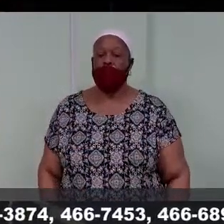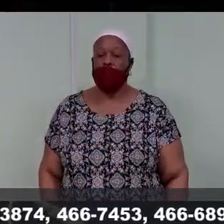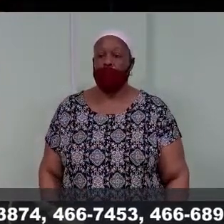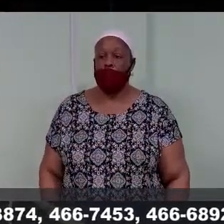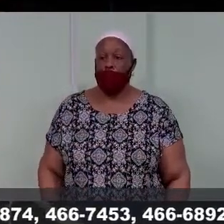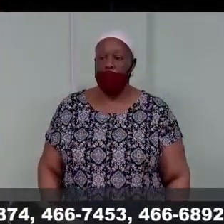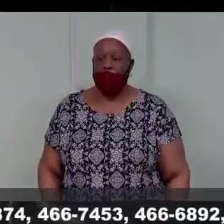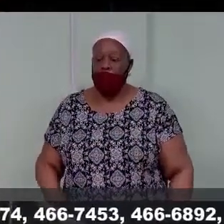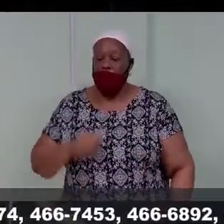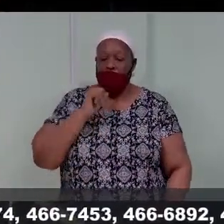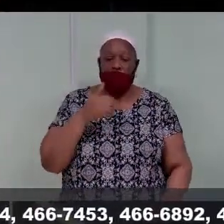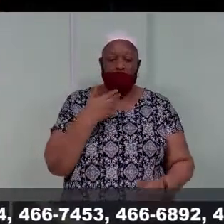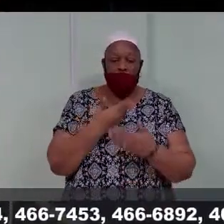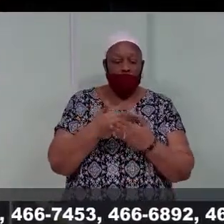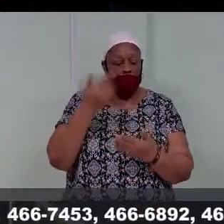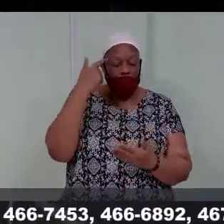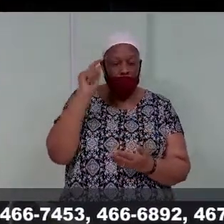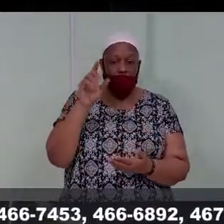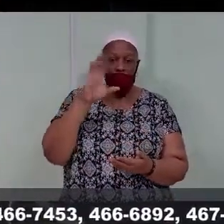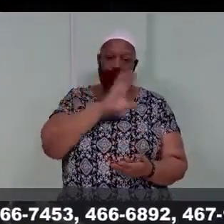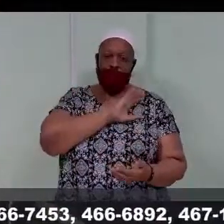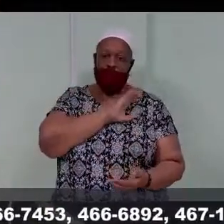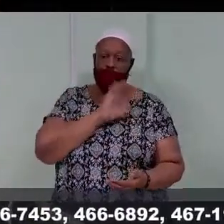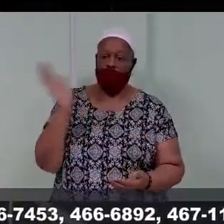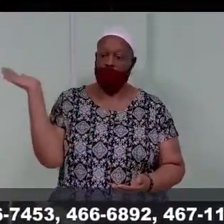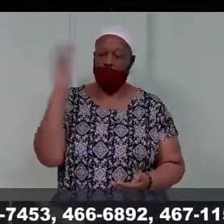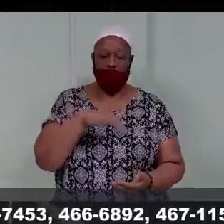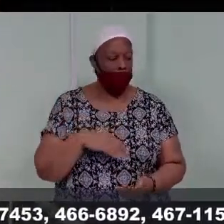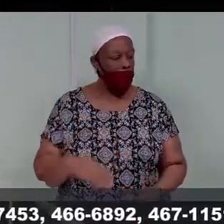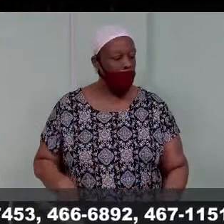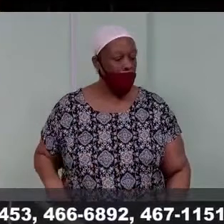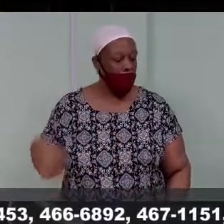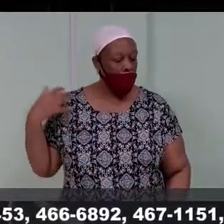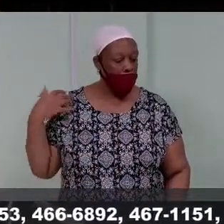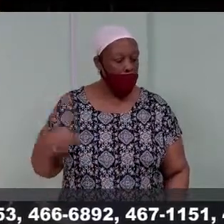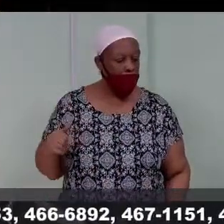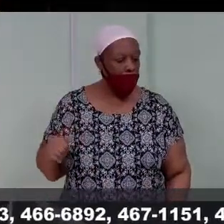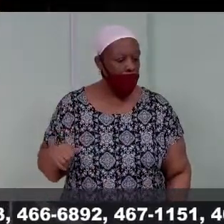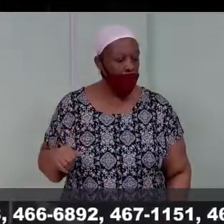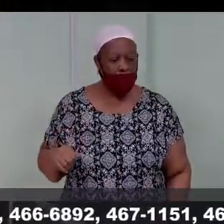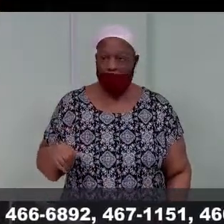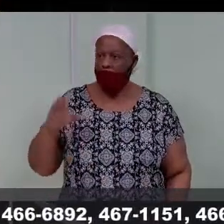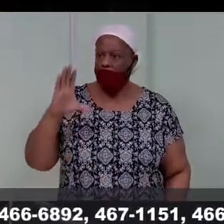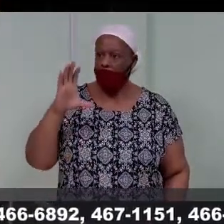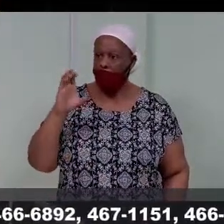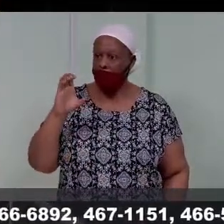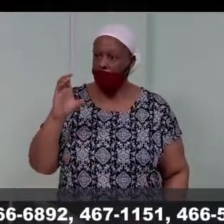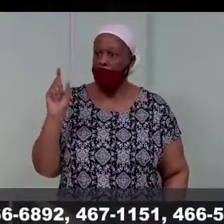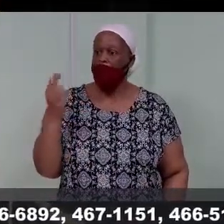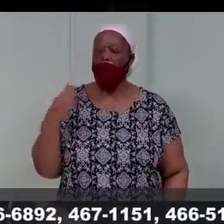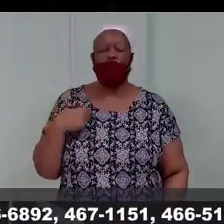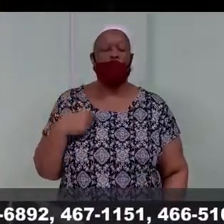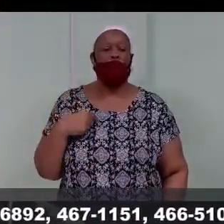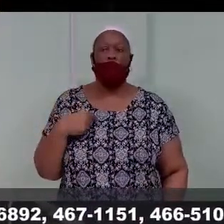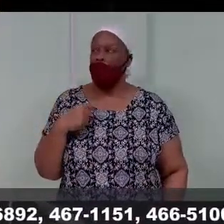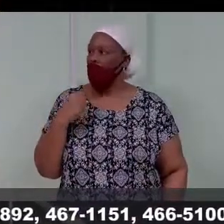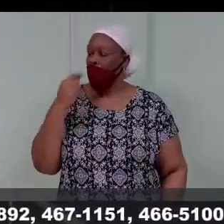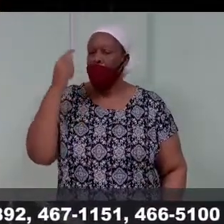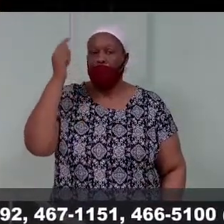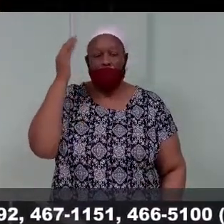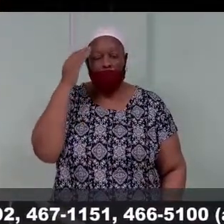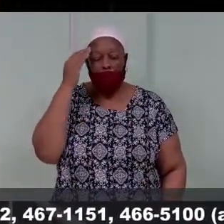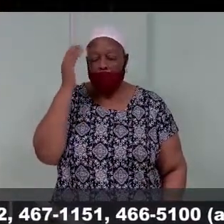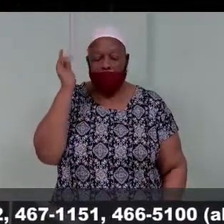see 500 persons and determine that they're going to pull the plug right away. They would have to make sure that they have the necessary security persons in